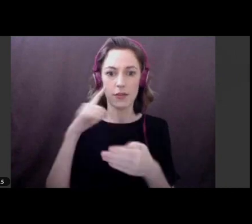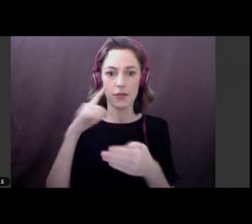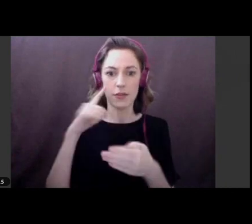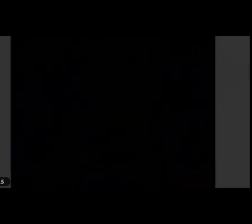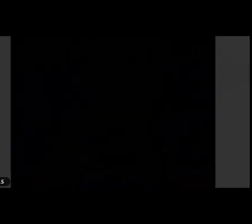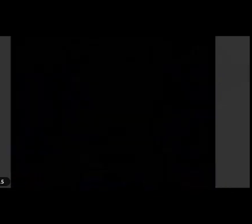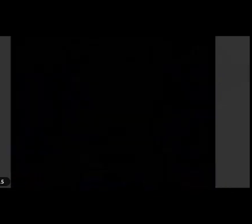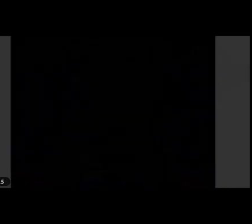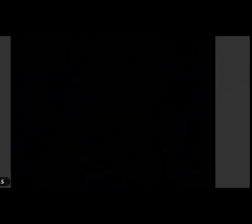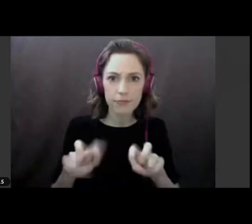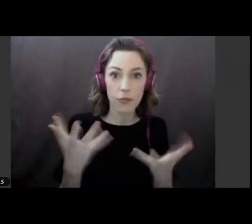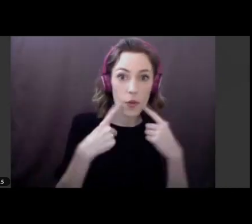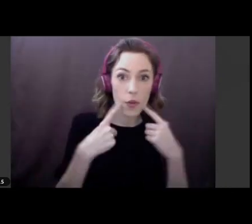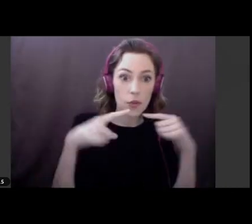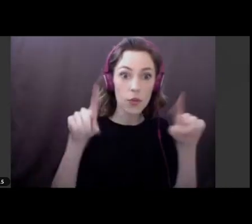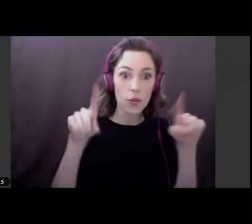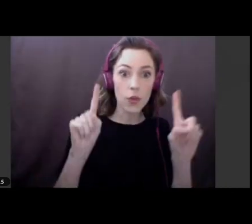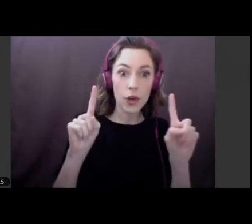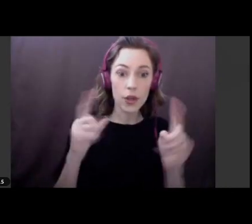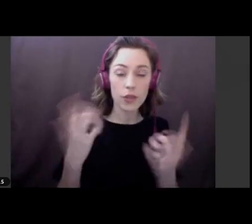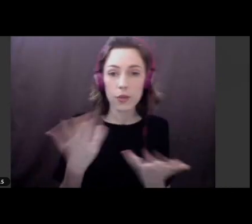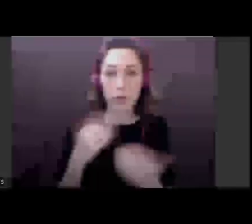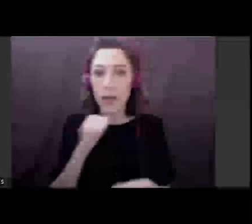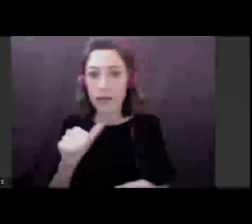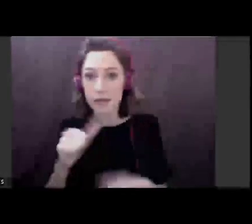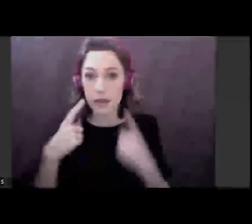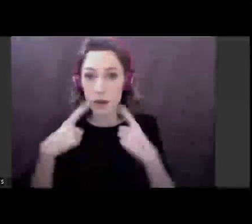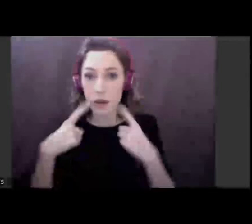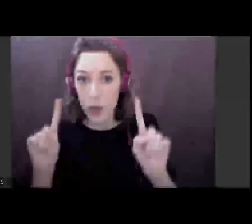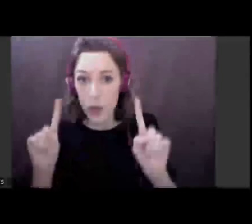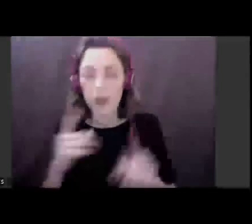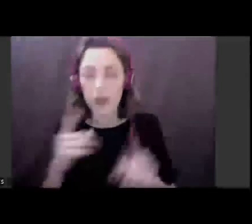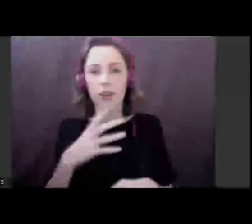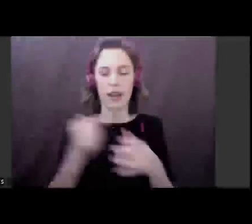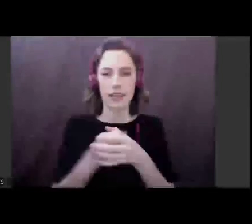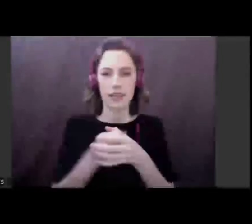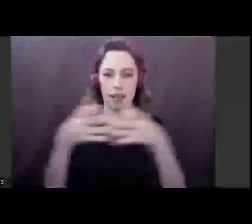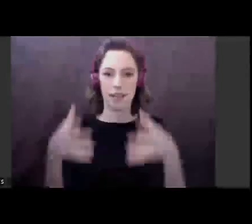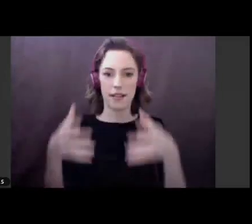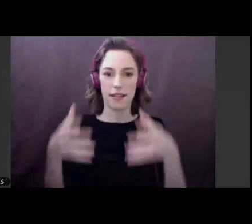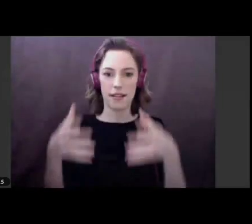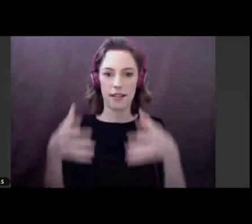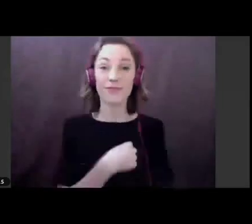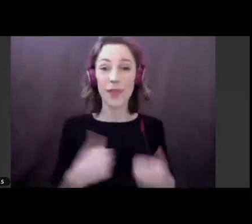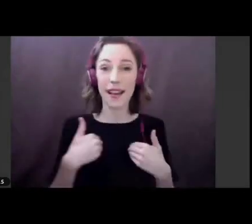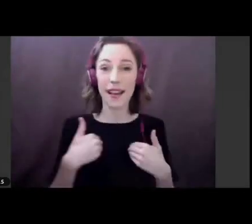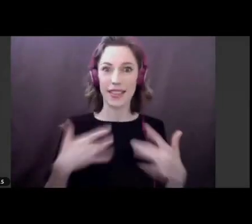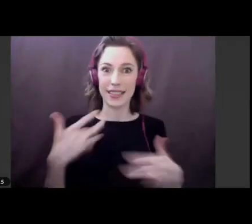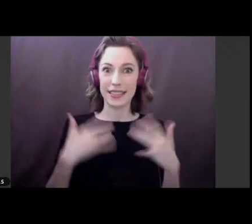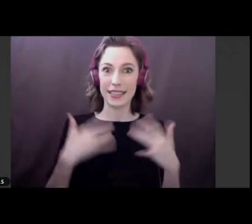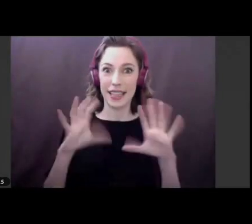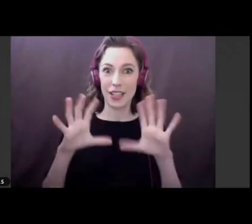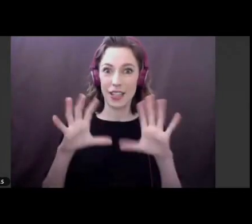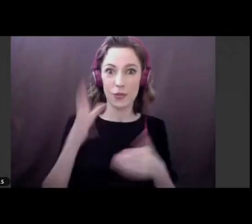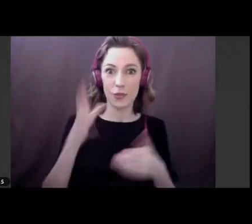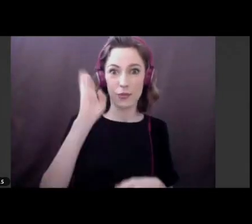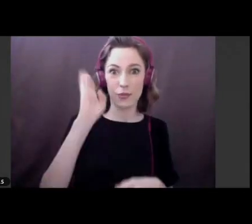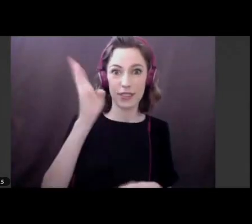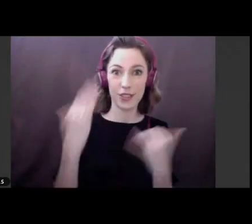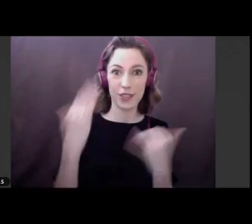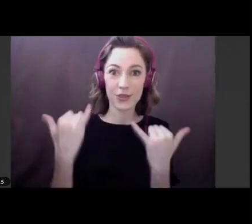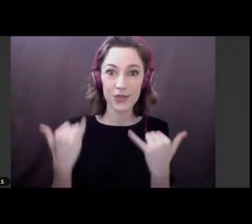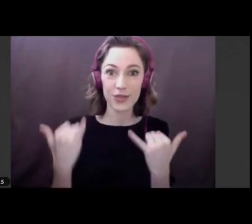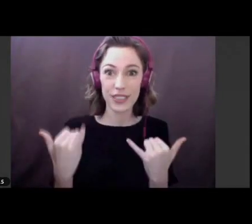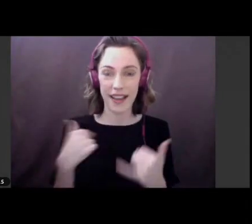group of presenters today, and I'm excited to learn what they have to share. I also want to give a special thank you to E3Ed for your